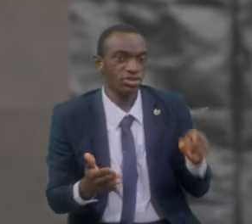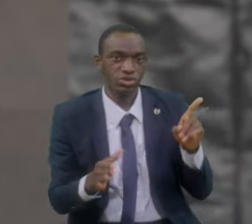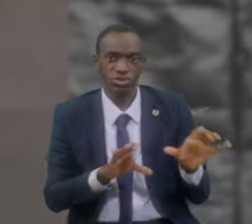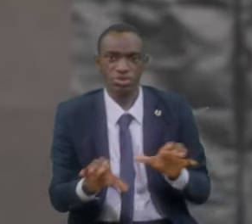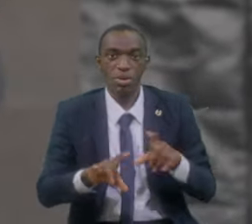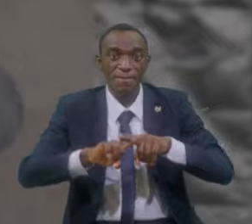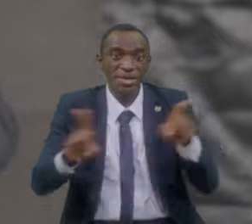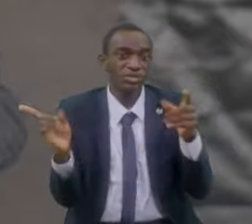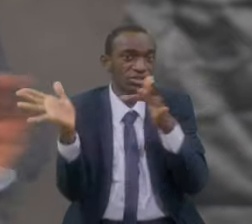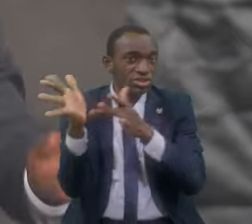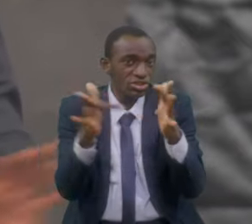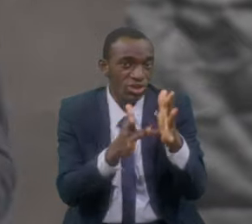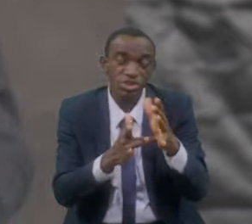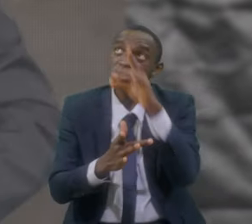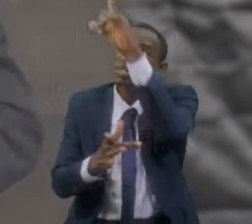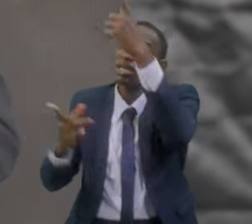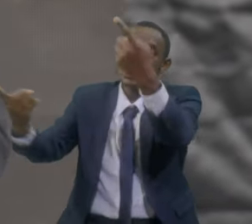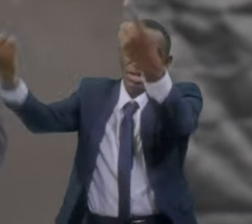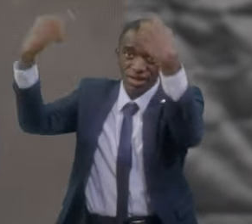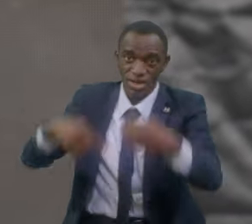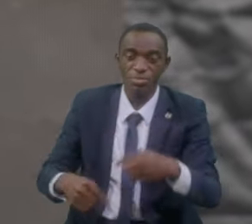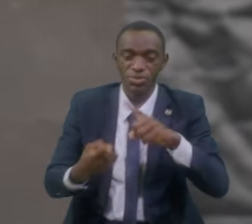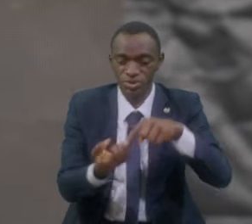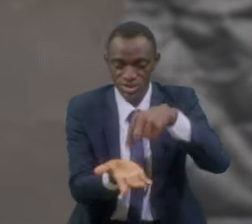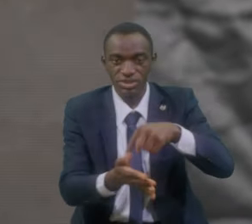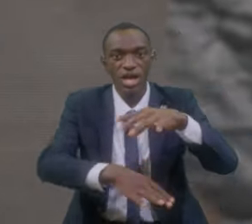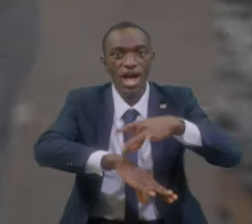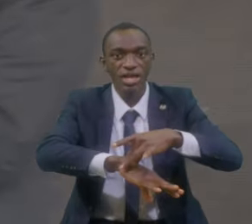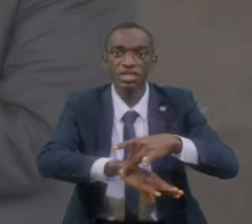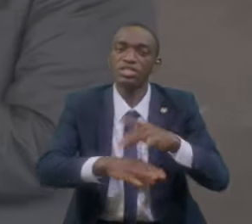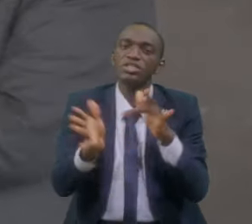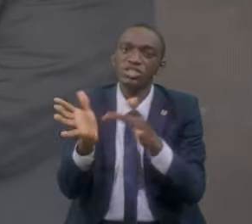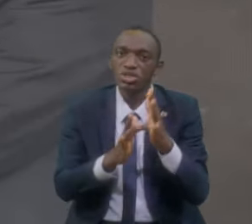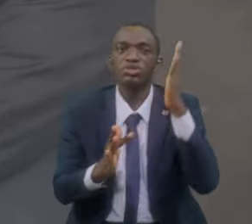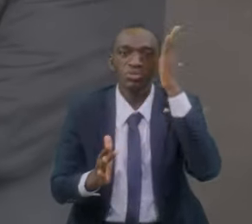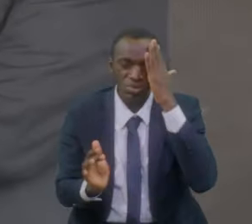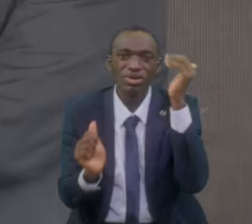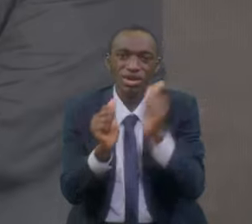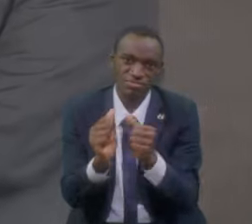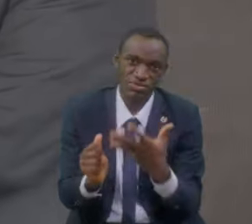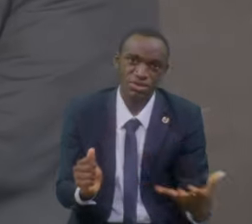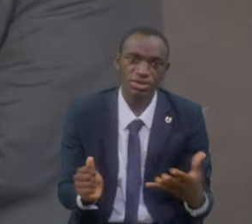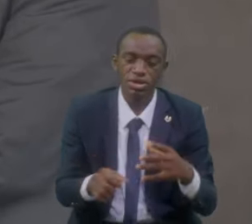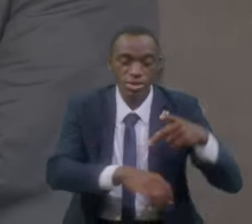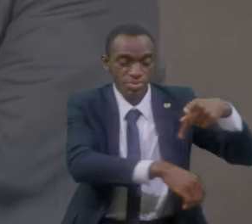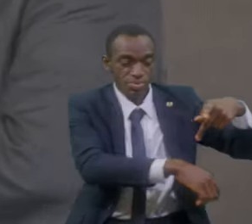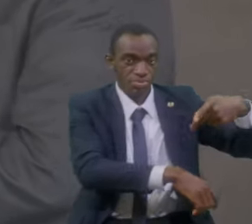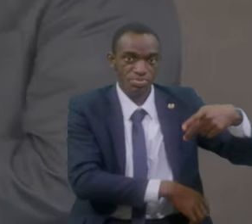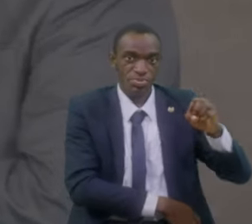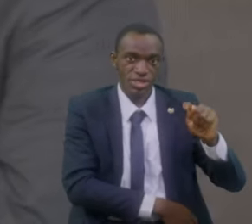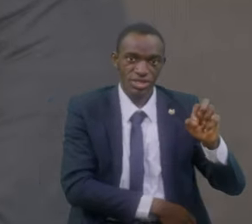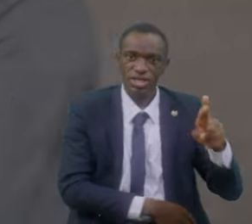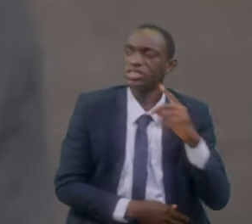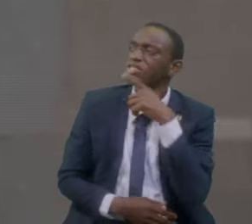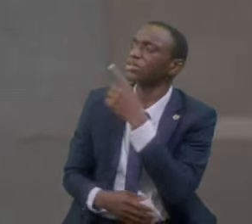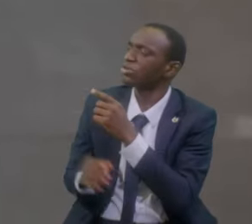earth, Jesus, who knows everything. Peter said, Lord, you know all things. You know that